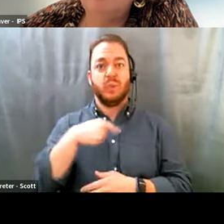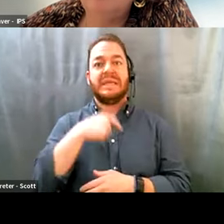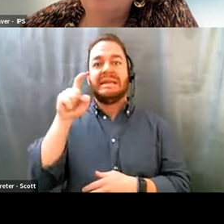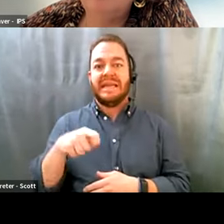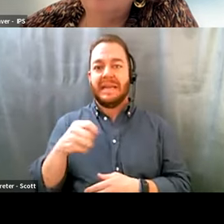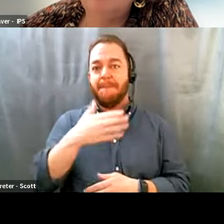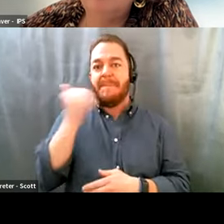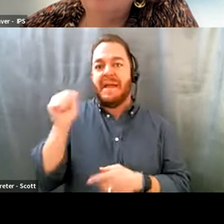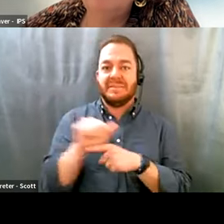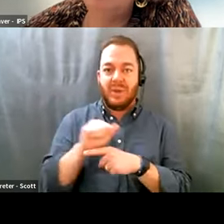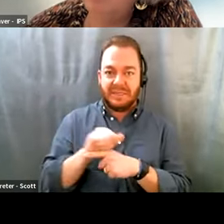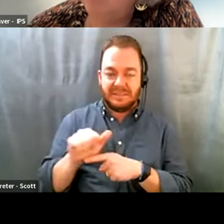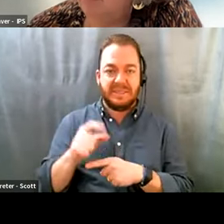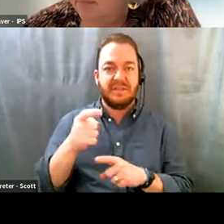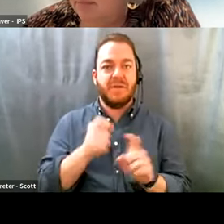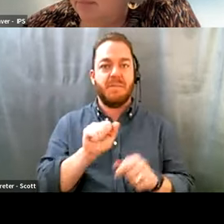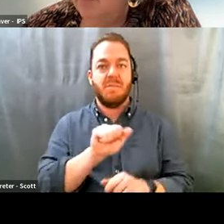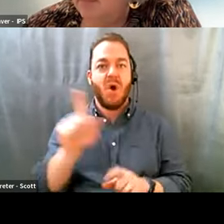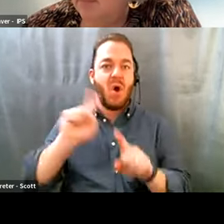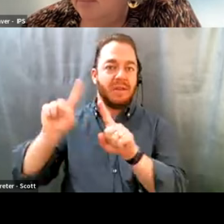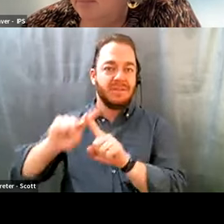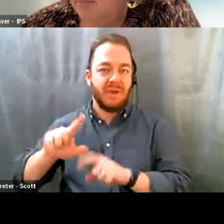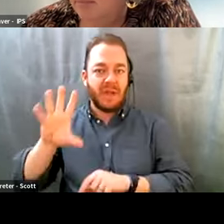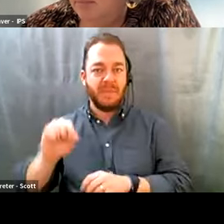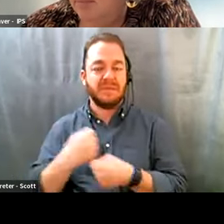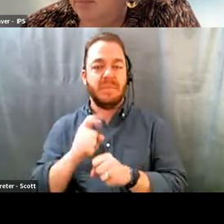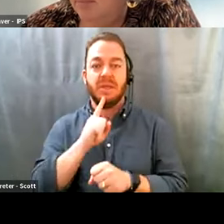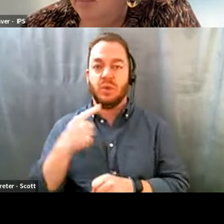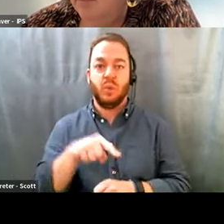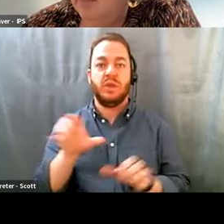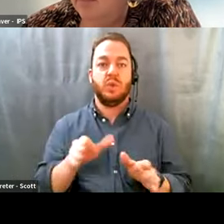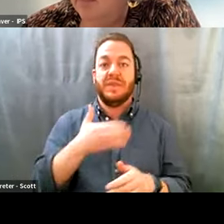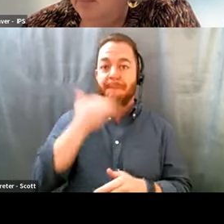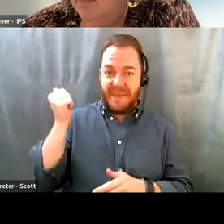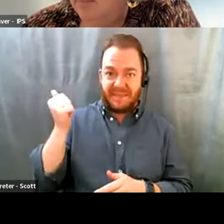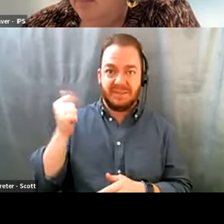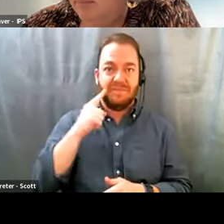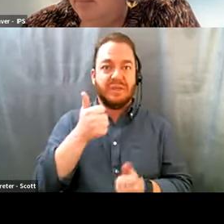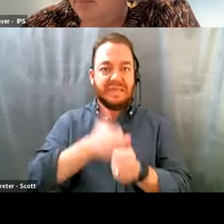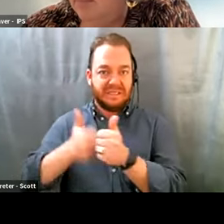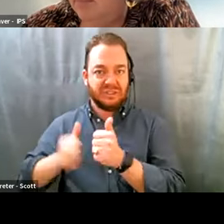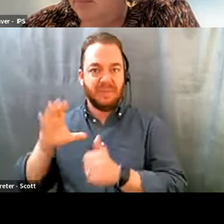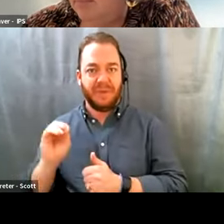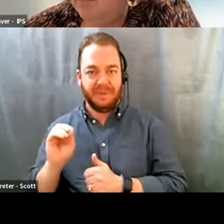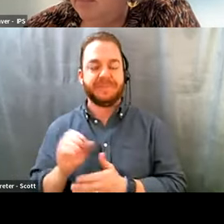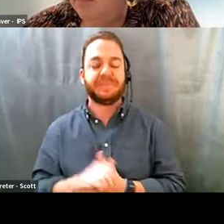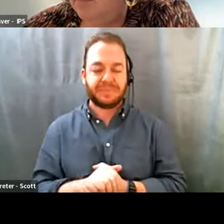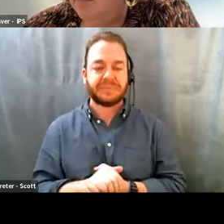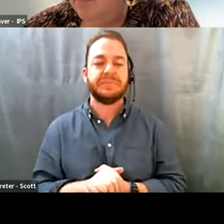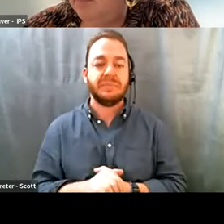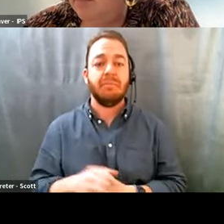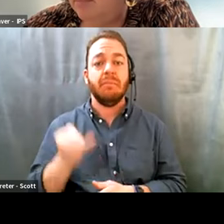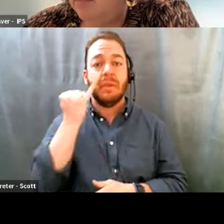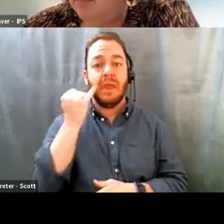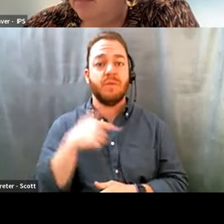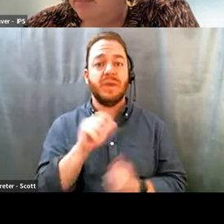best practices from all companies to make sure we're doing it the best in every company. And so if we could